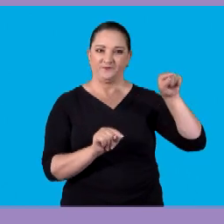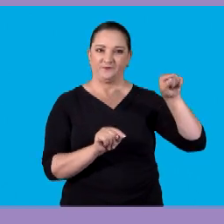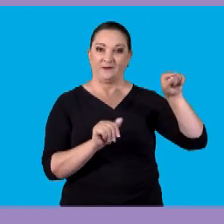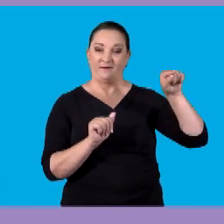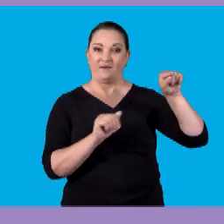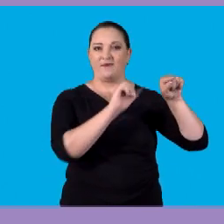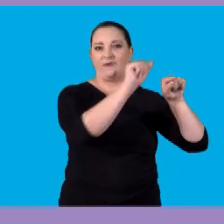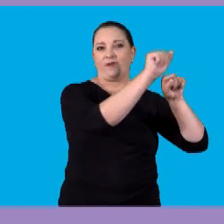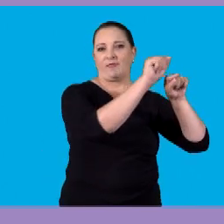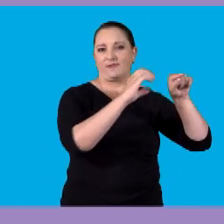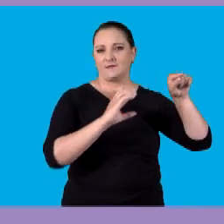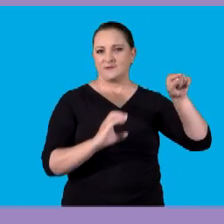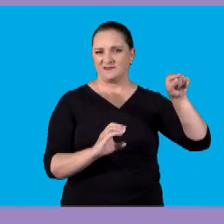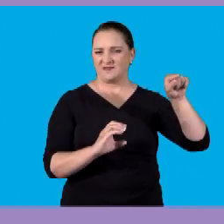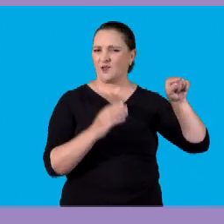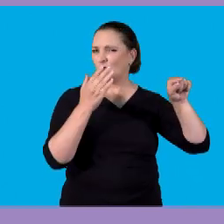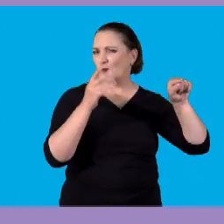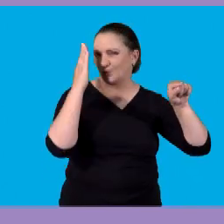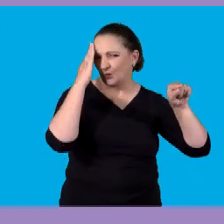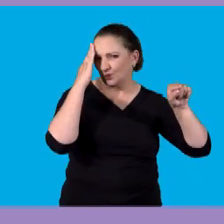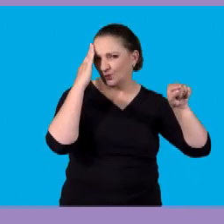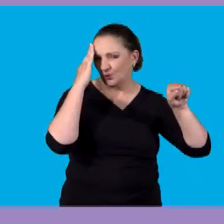diagonal AC. What do we know about those